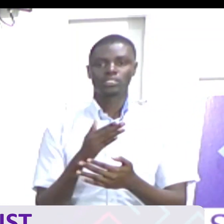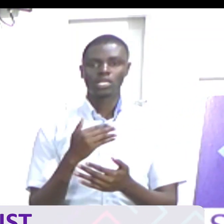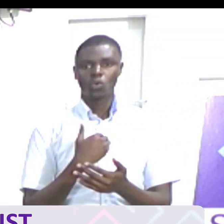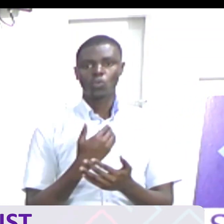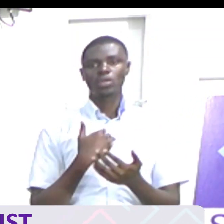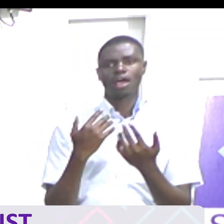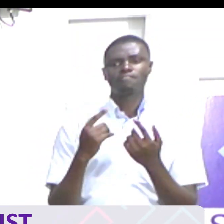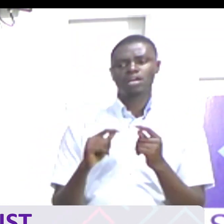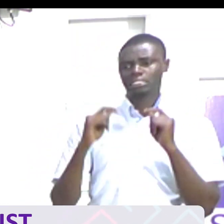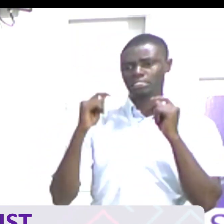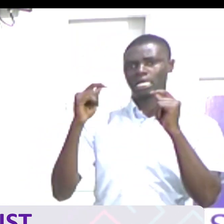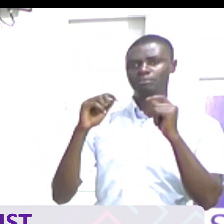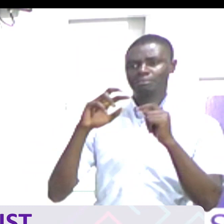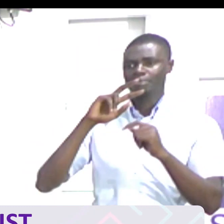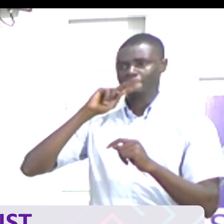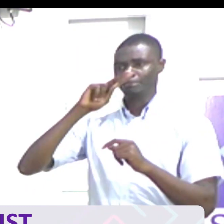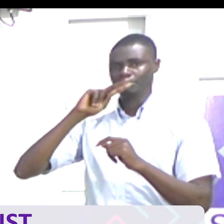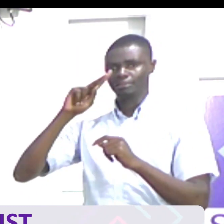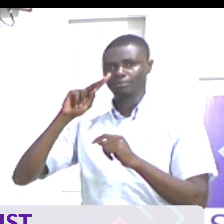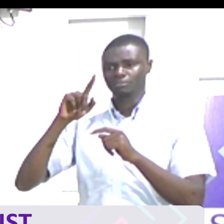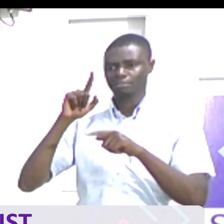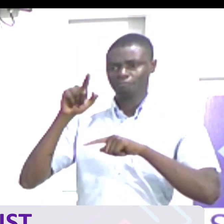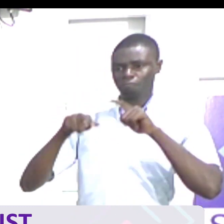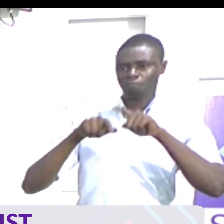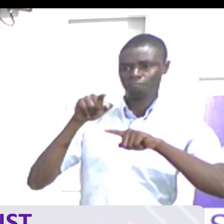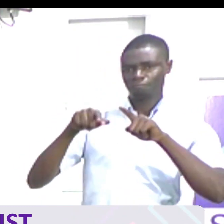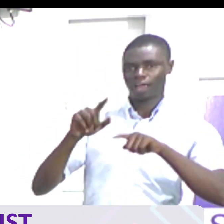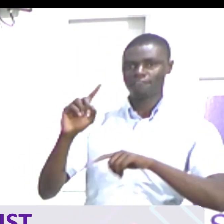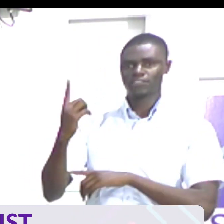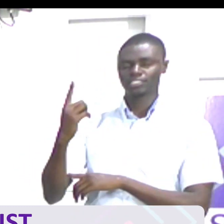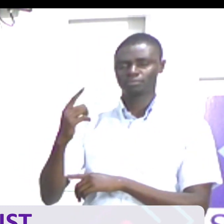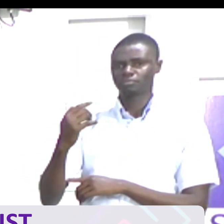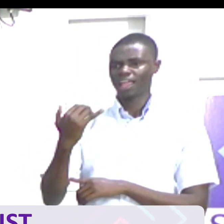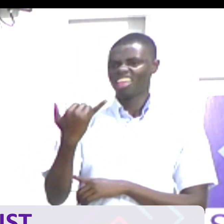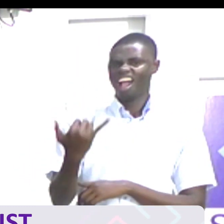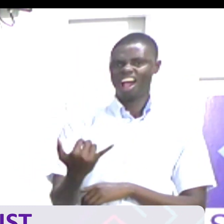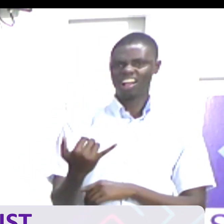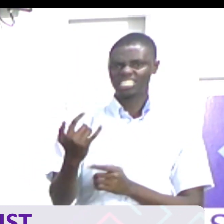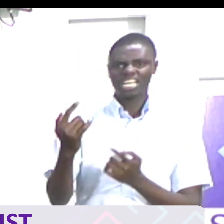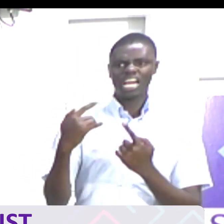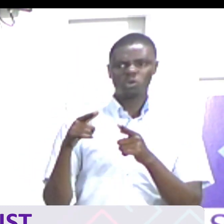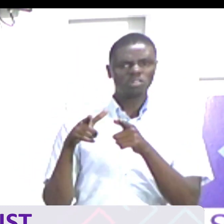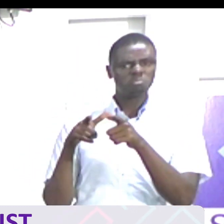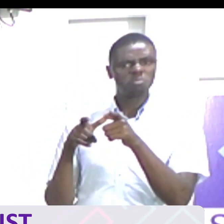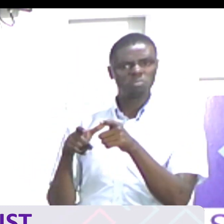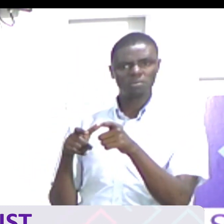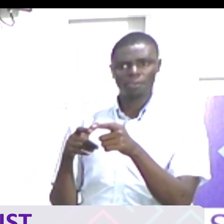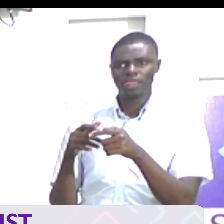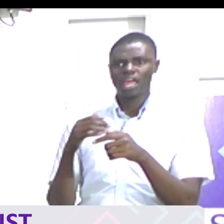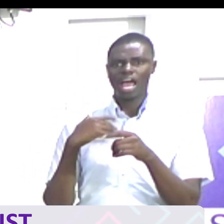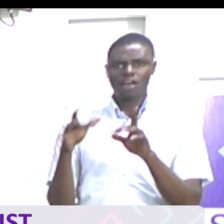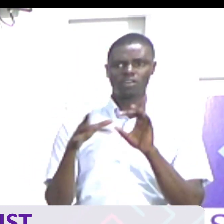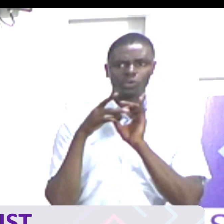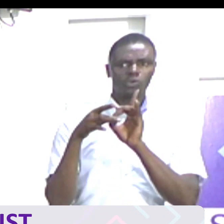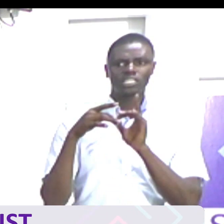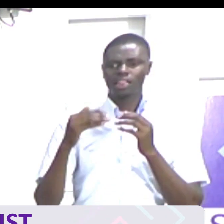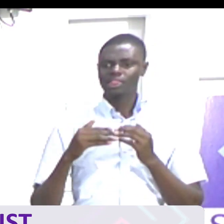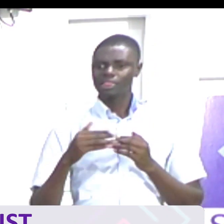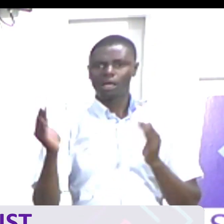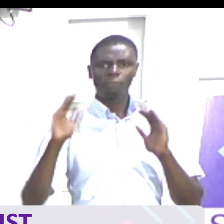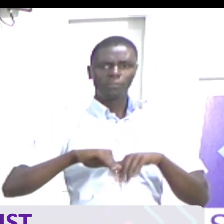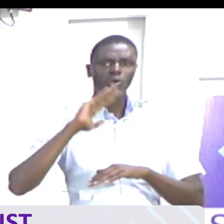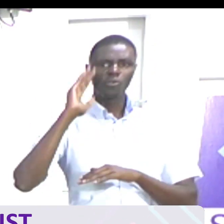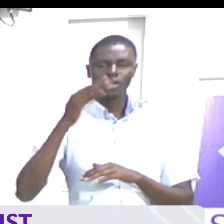talent mwenye akona kelele mingi ya criticism kwanza. Kijana yeye anakuja sana, anapiga makola huyu hataenda mahali. Unajua kuna